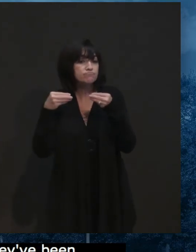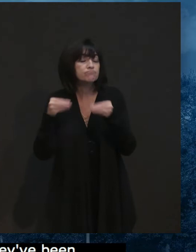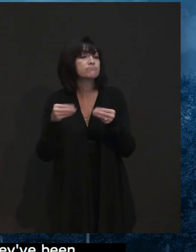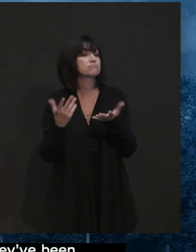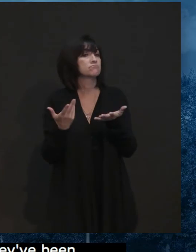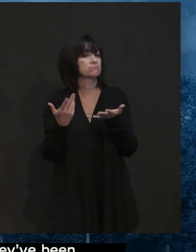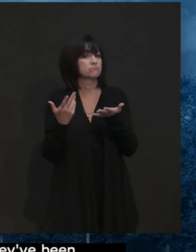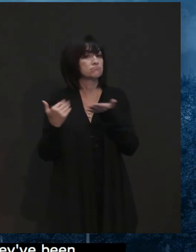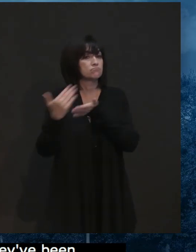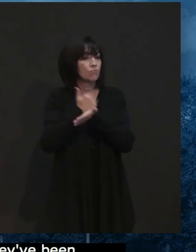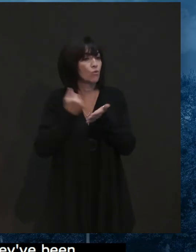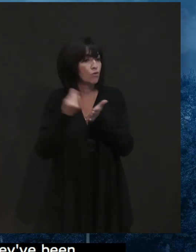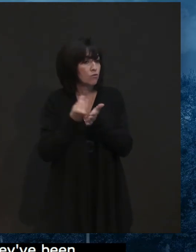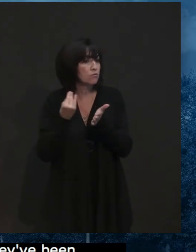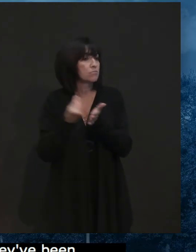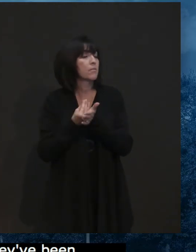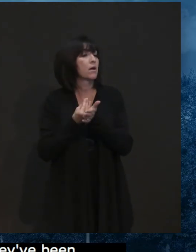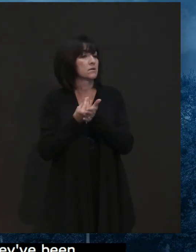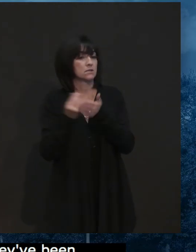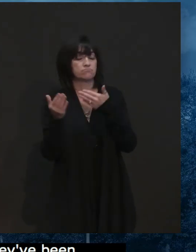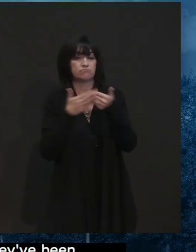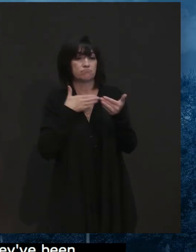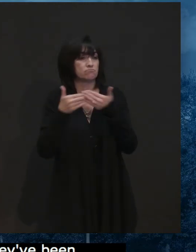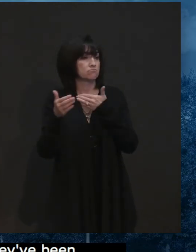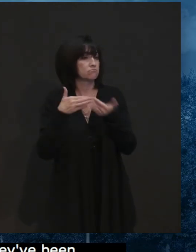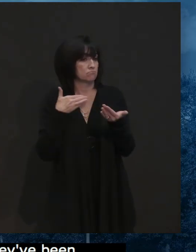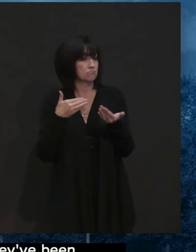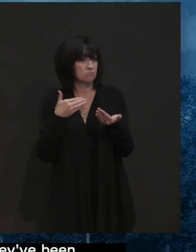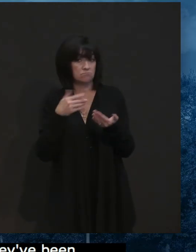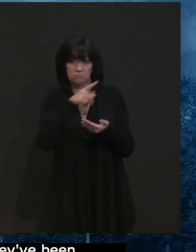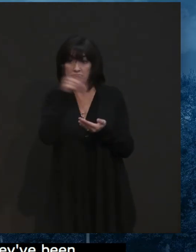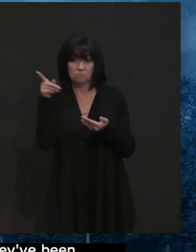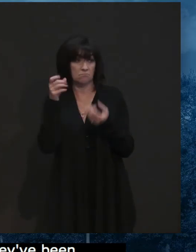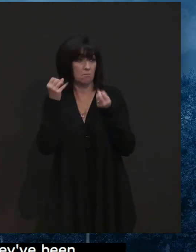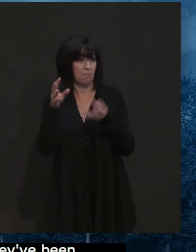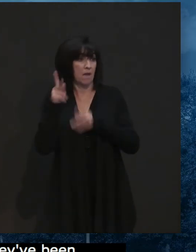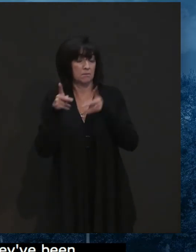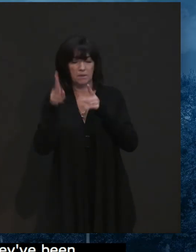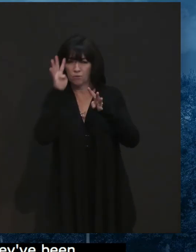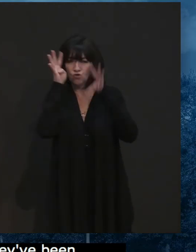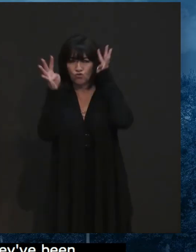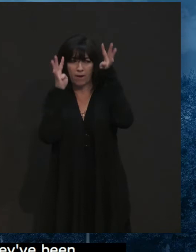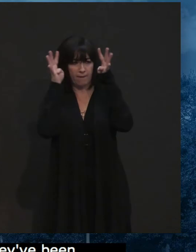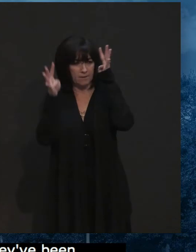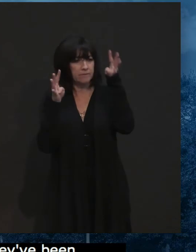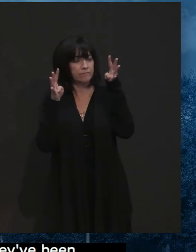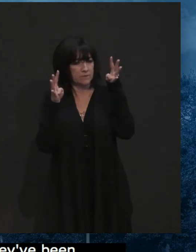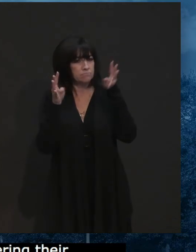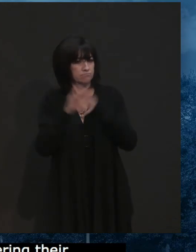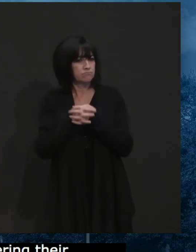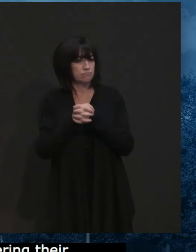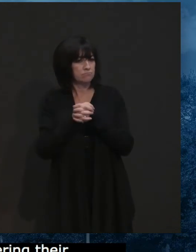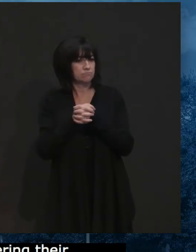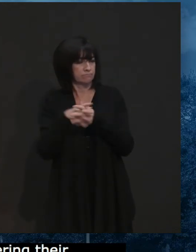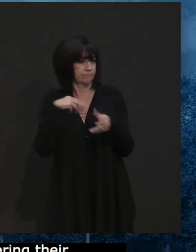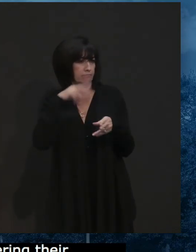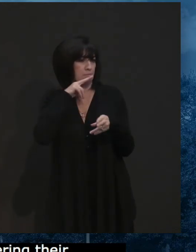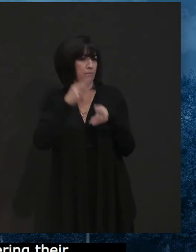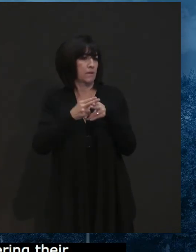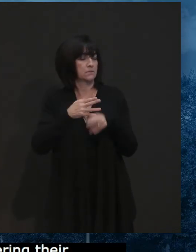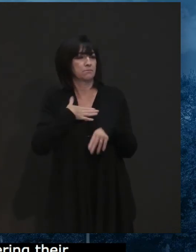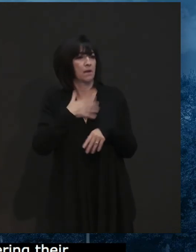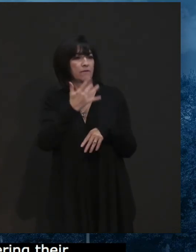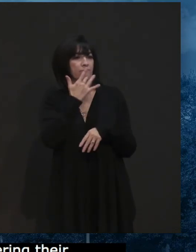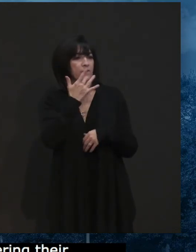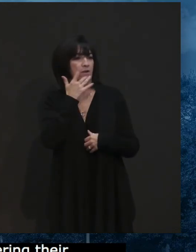Whether you're talking about a retail establishment, and they've gotten really good at it. I mention my favorite Wawa all